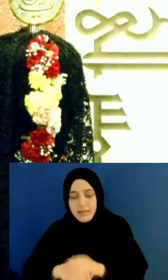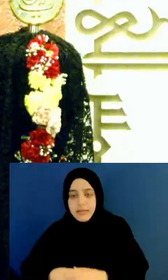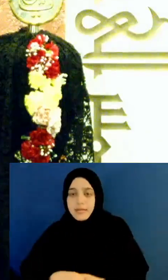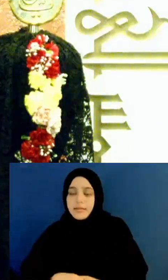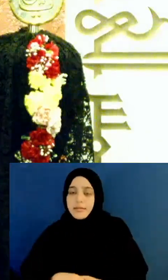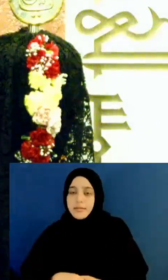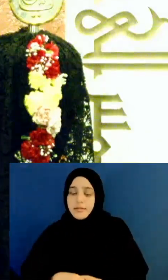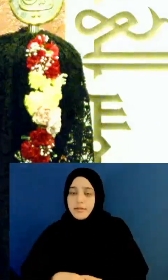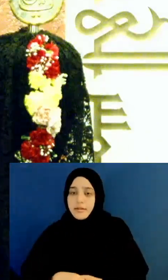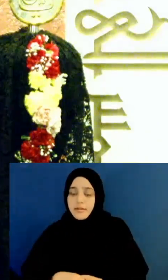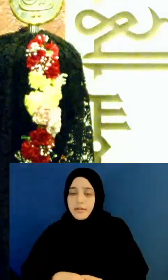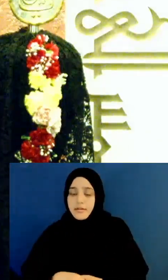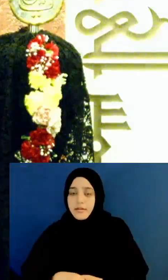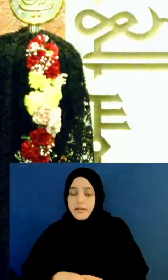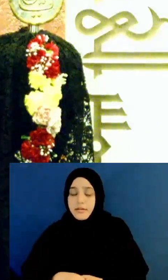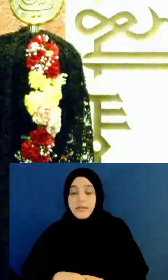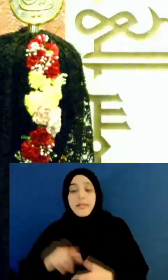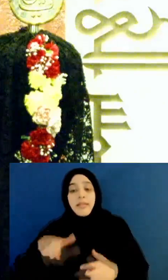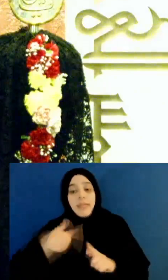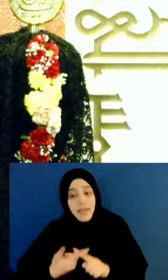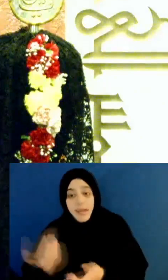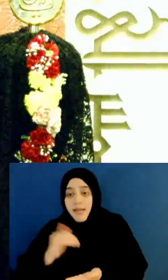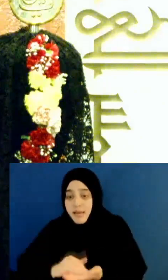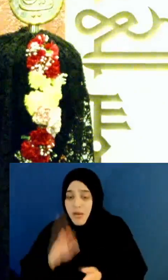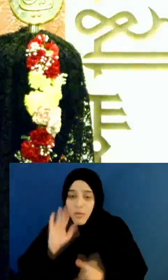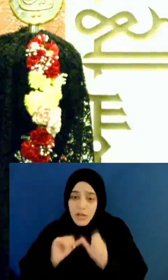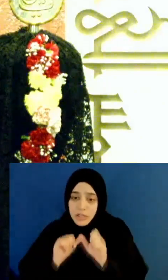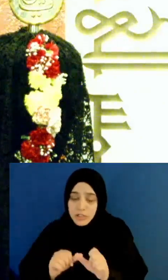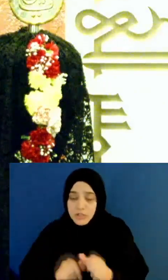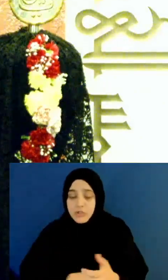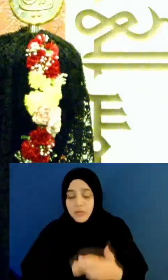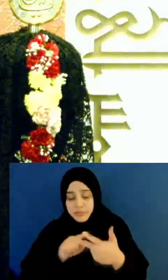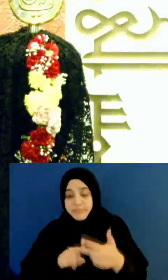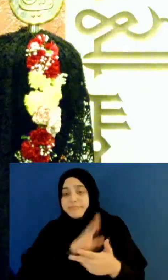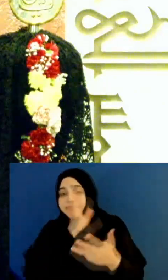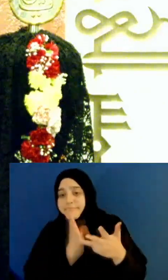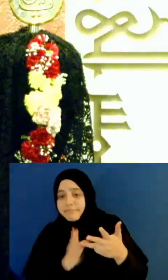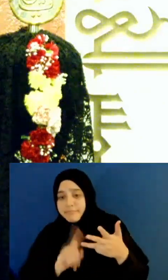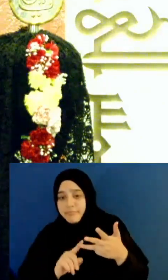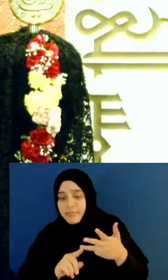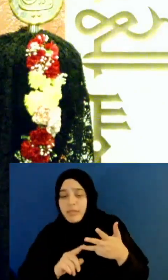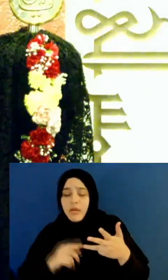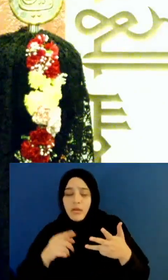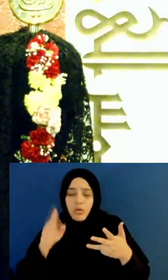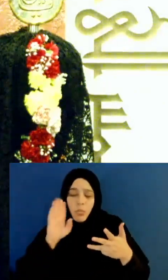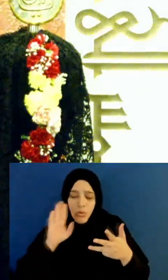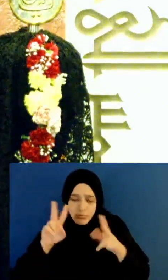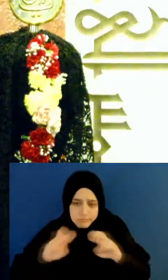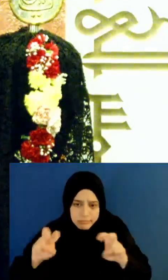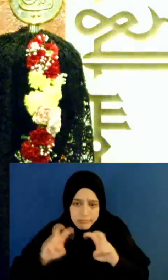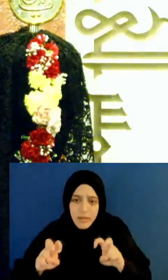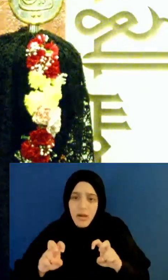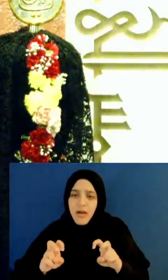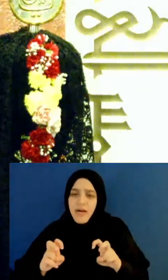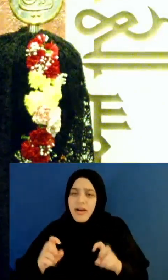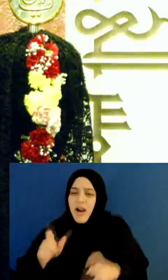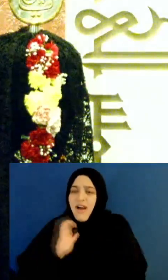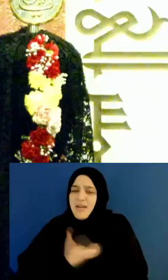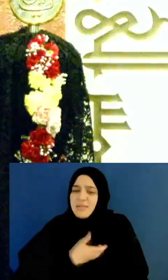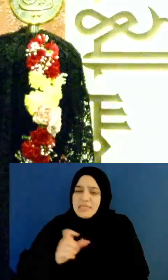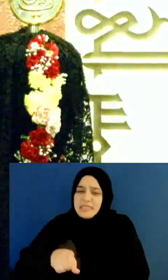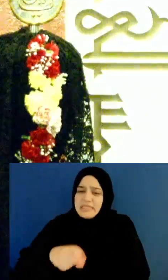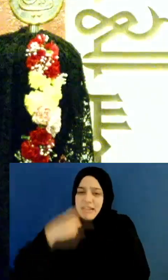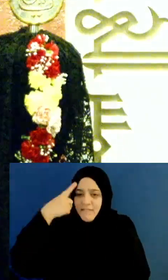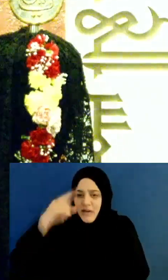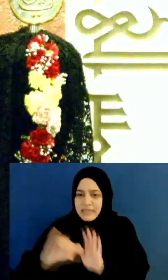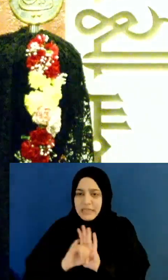Again, we'll continue by looking at our needs for identity. Do I really need identity, or I do not